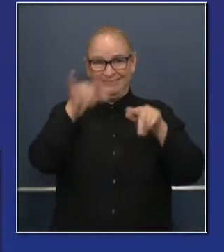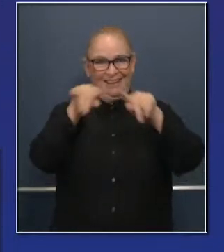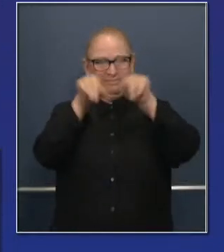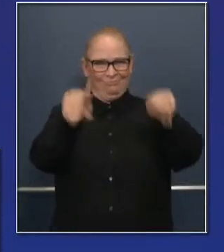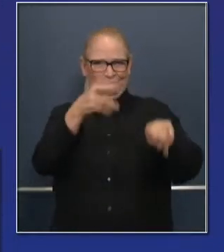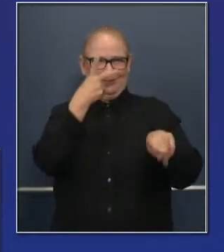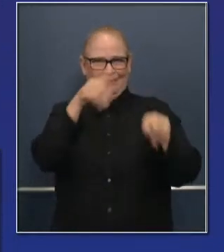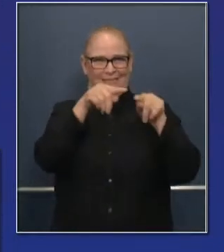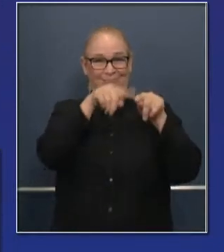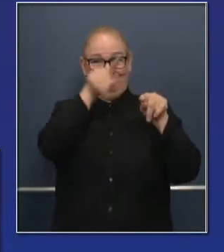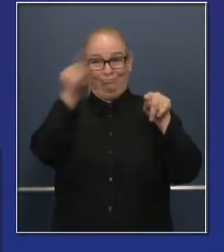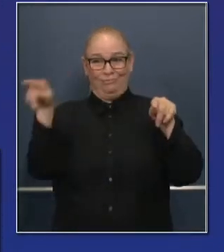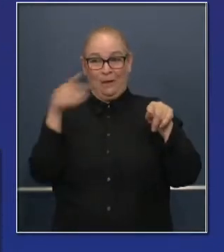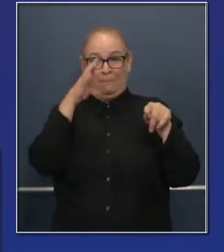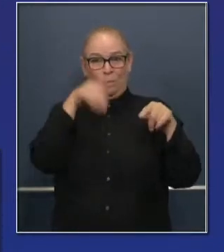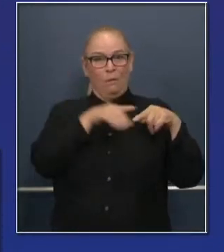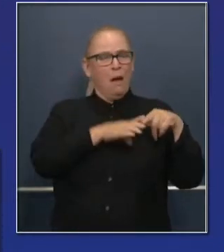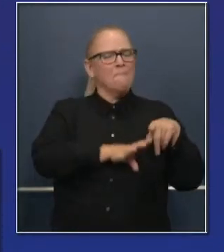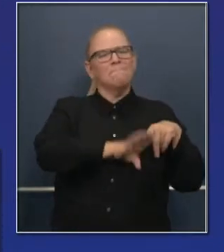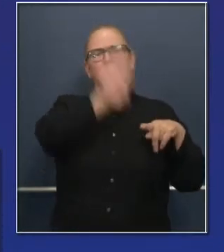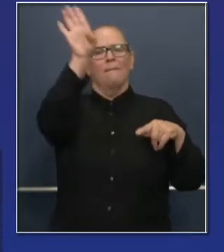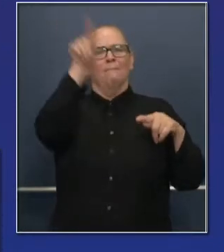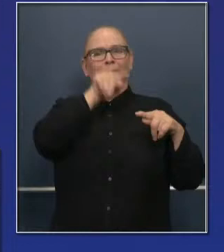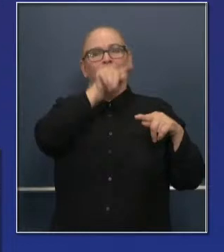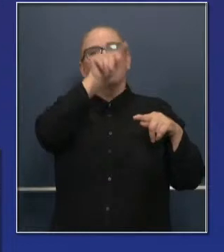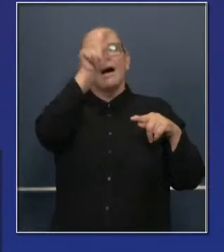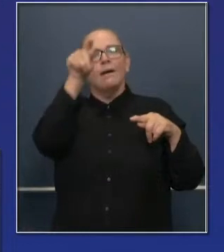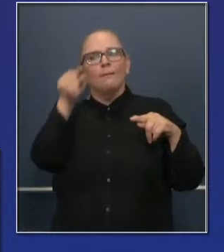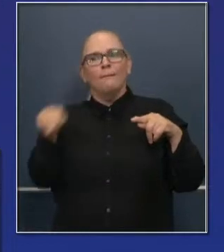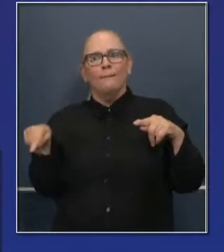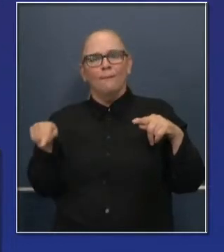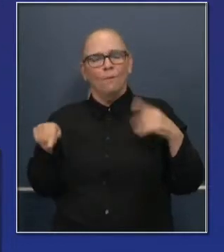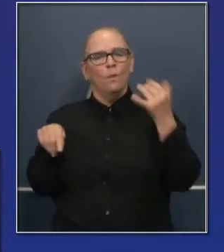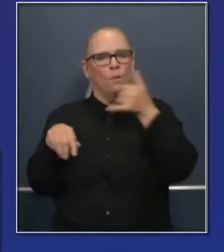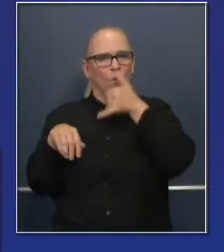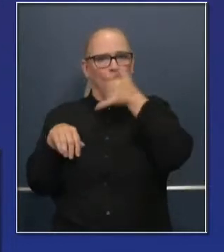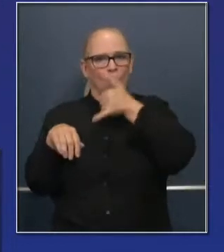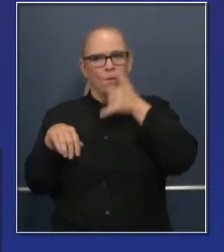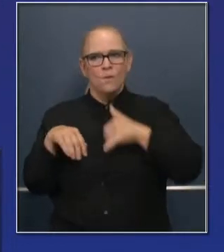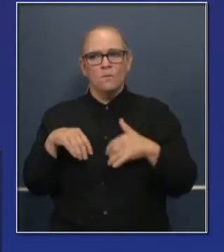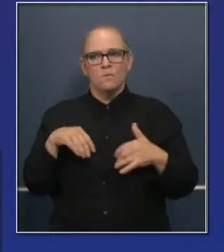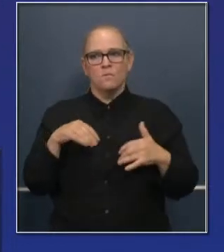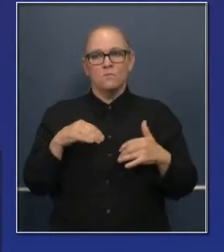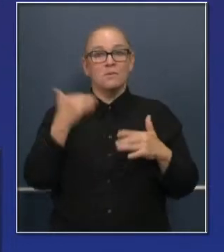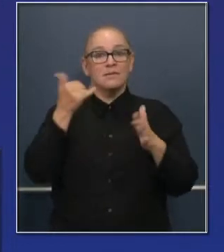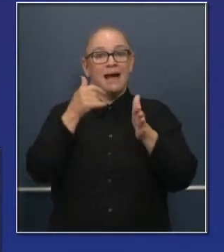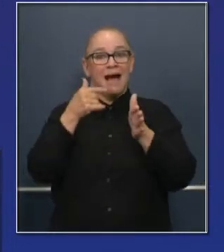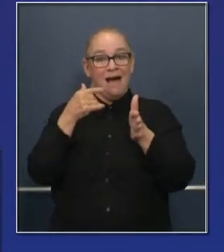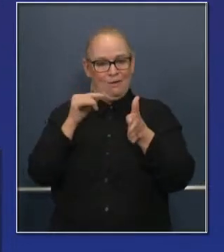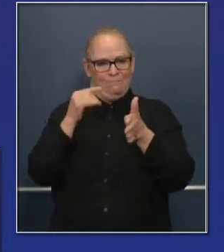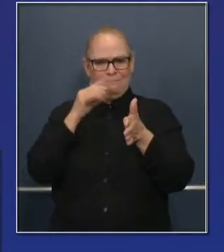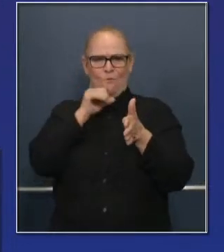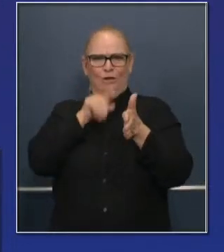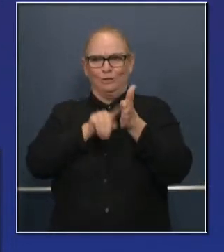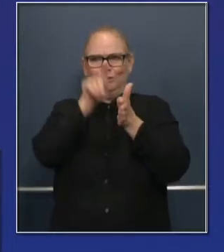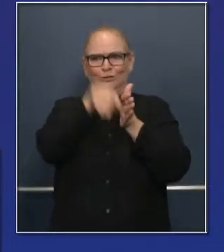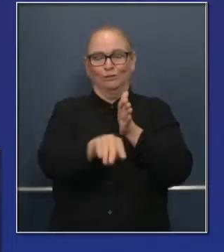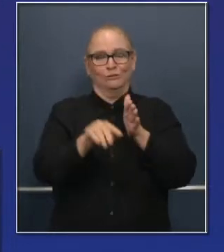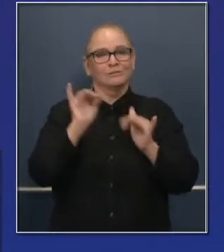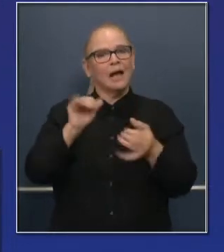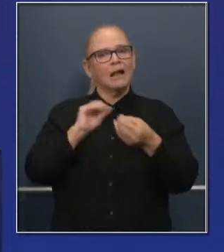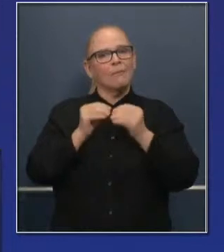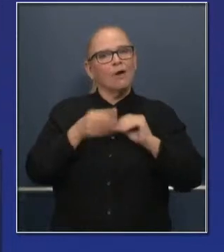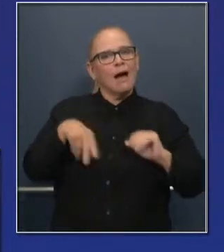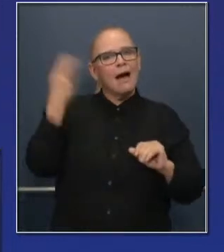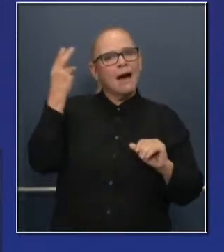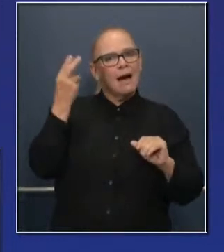line, substantially outpacing the number of cases in the rest of the state. This graph certainly presents